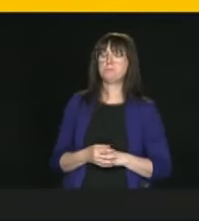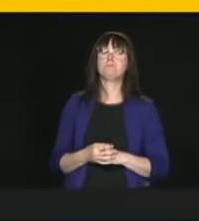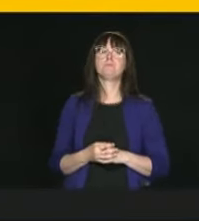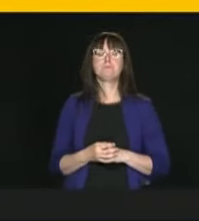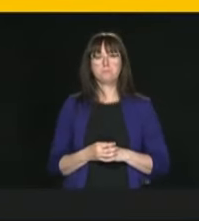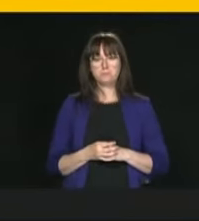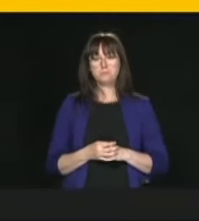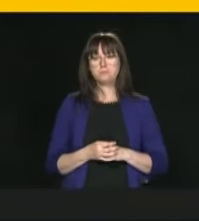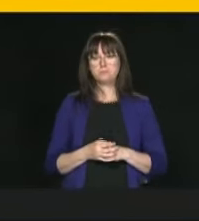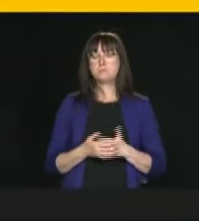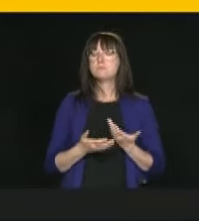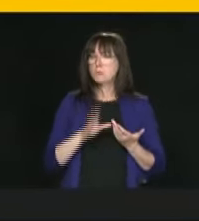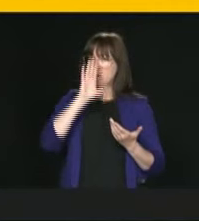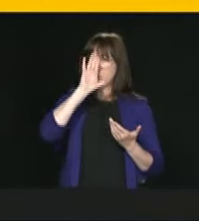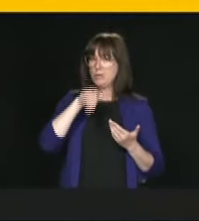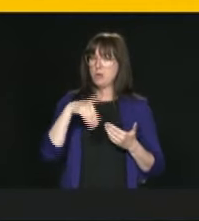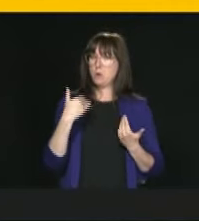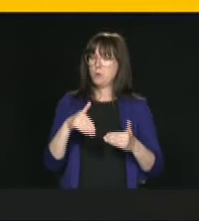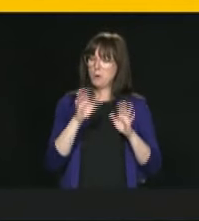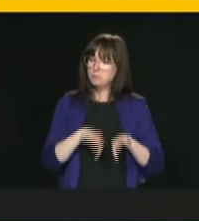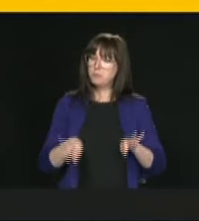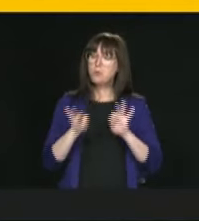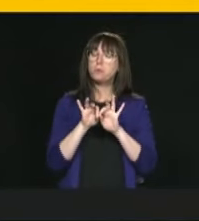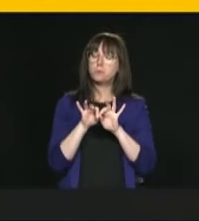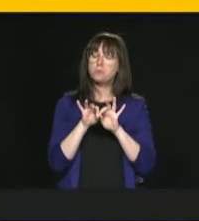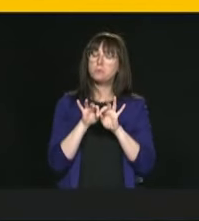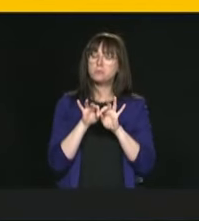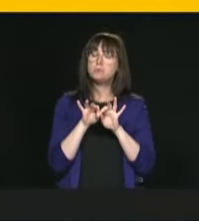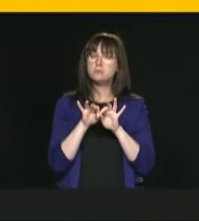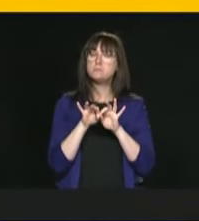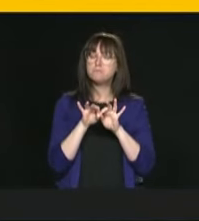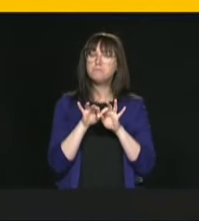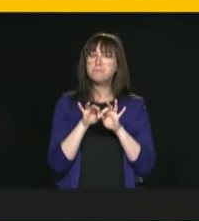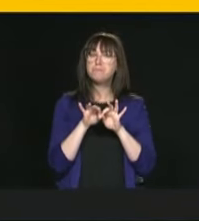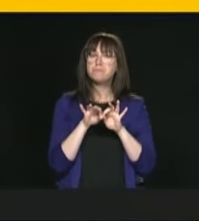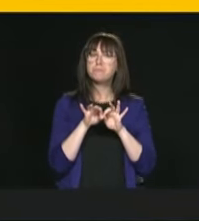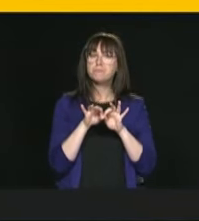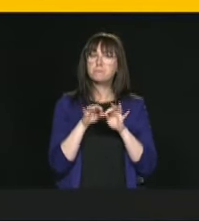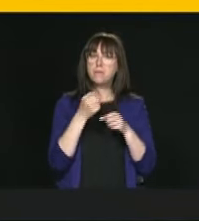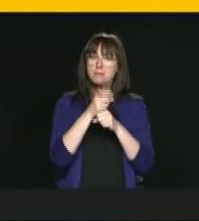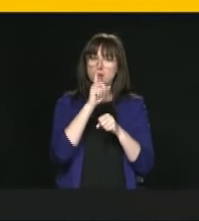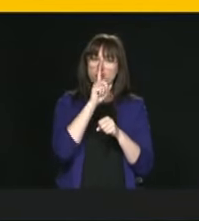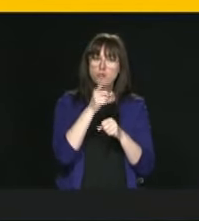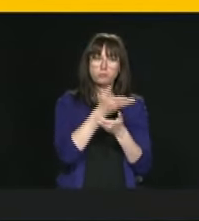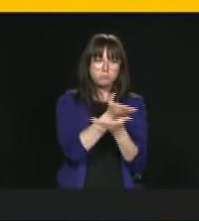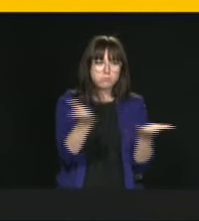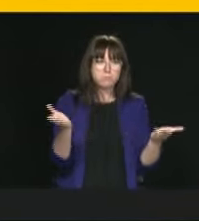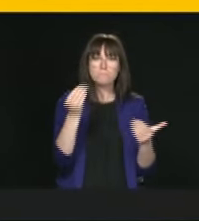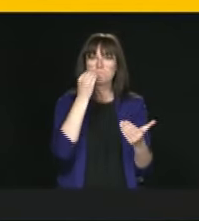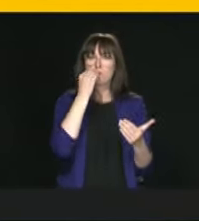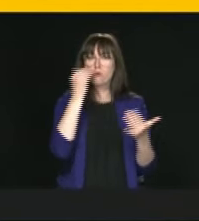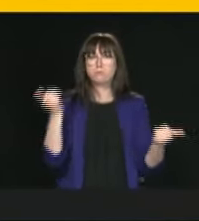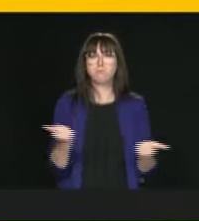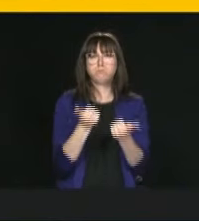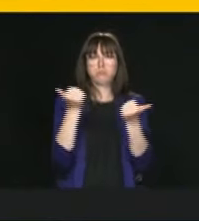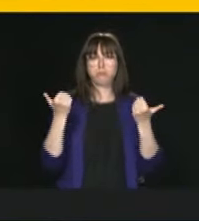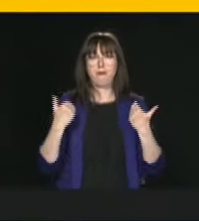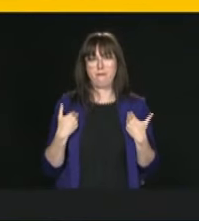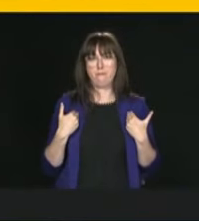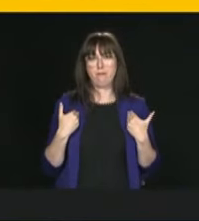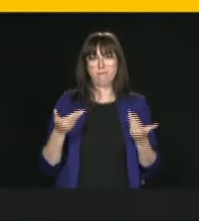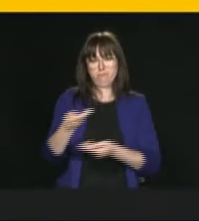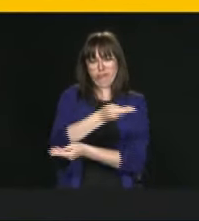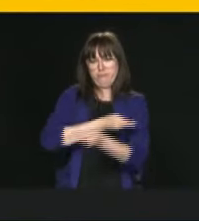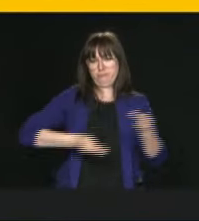We know that it's very important to ensure that our food supply chain is